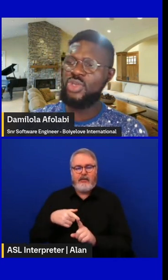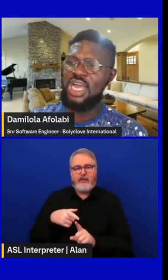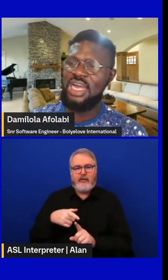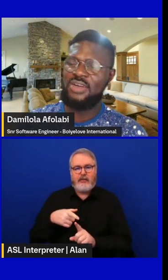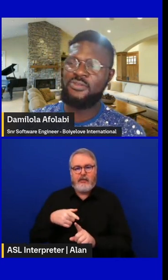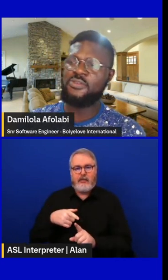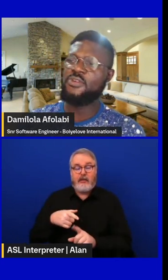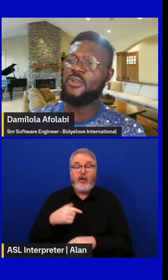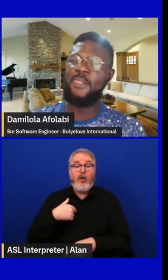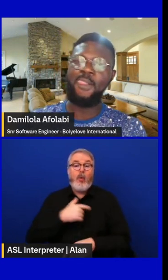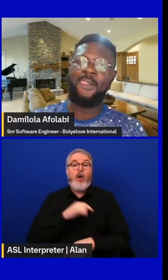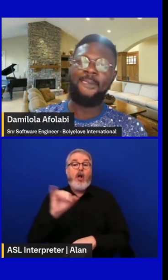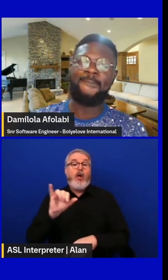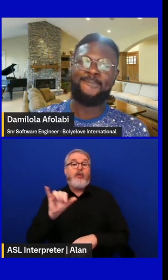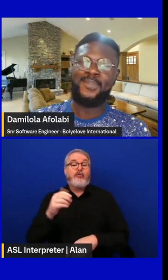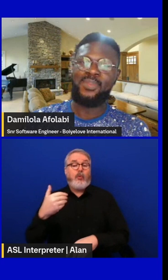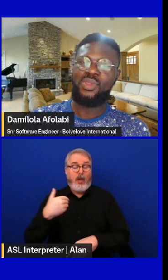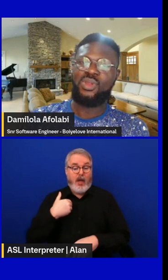We also have